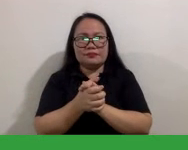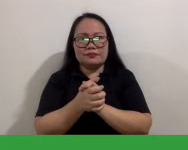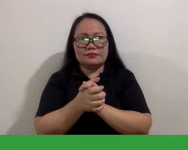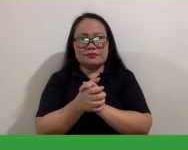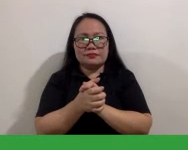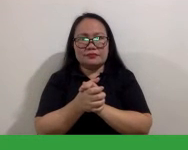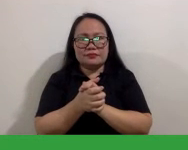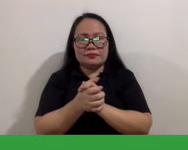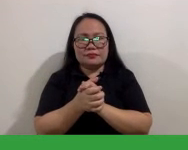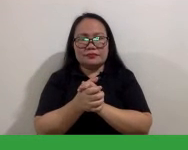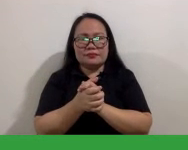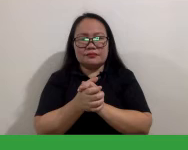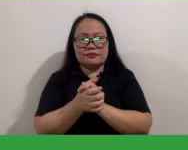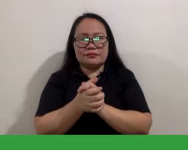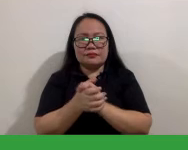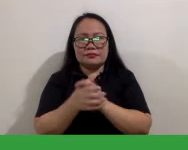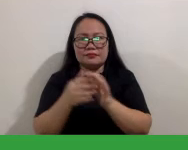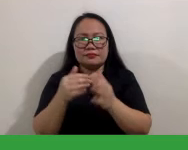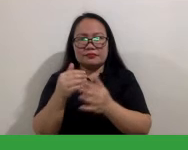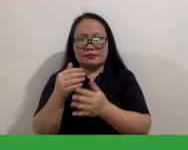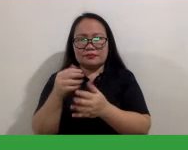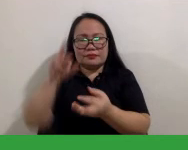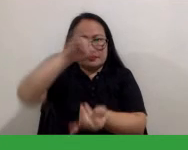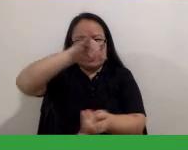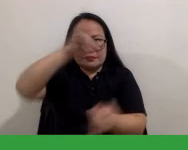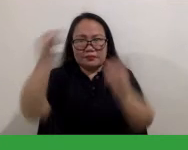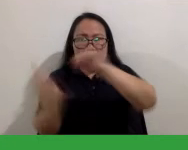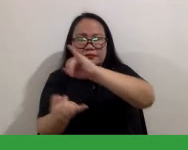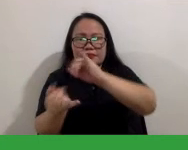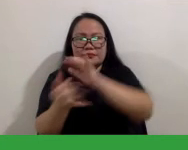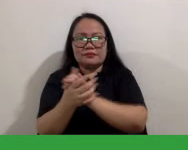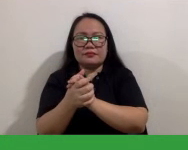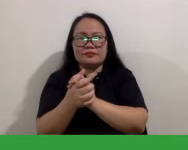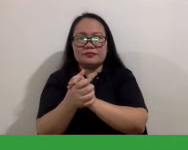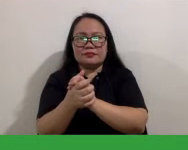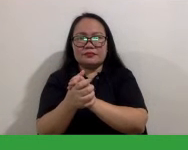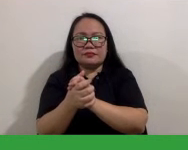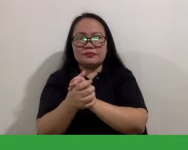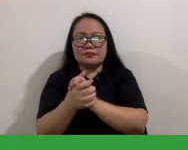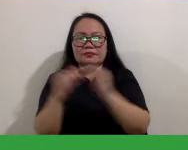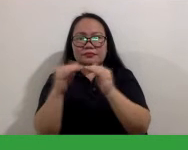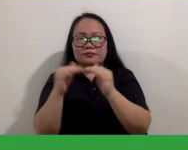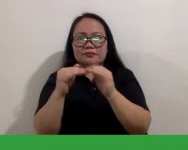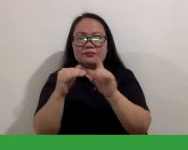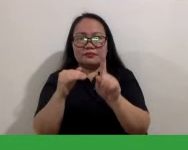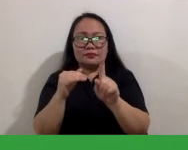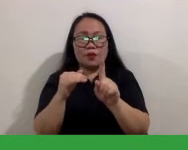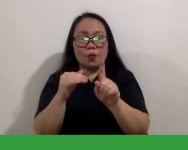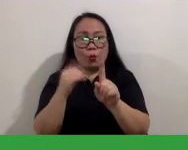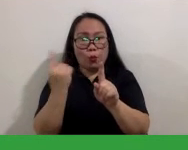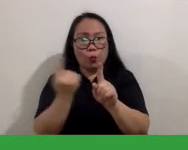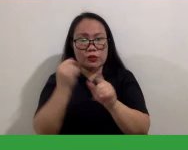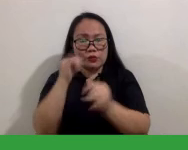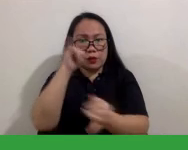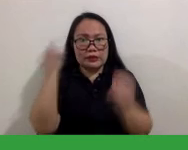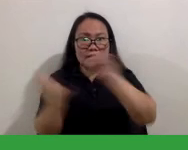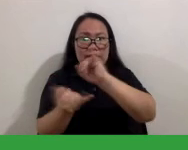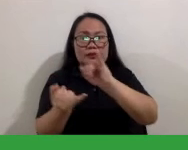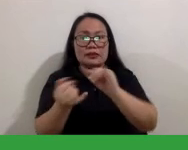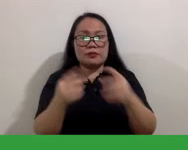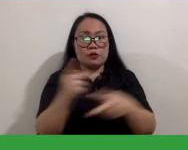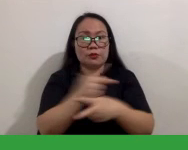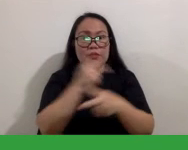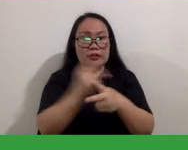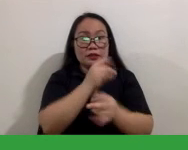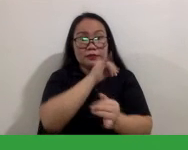Next, I have, okay, it's very obvious. Kinuha natin ang reciprocal. So, ano ito? This is, and the resulting